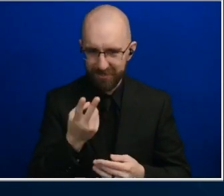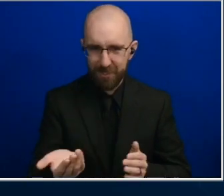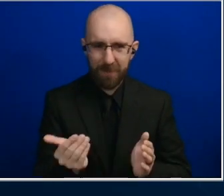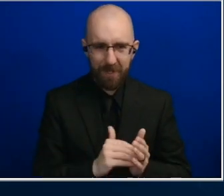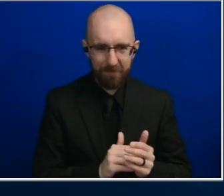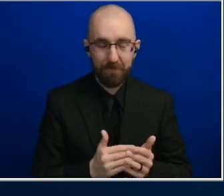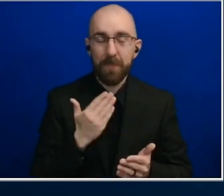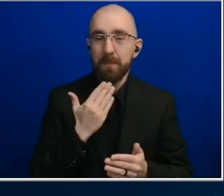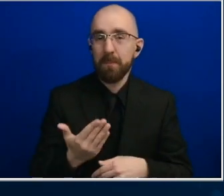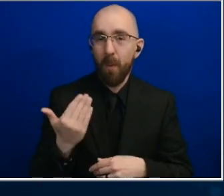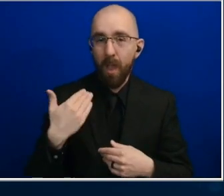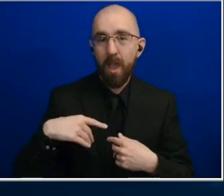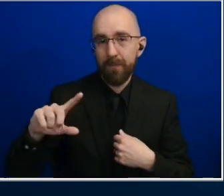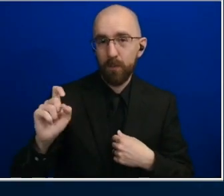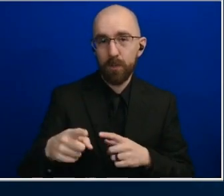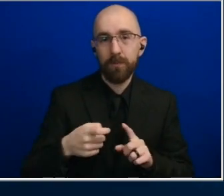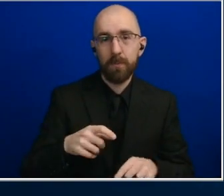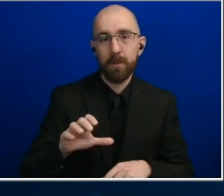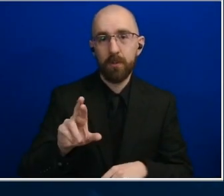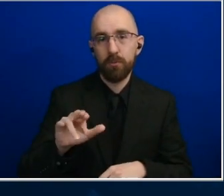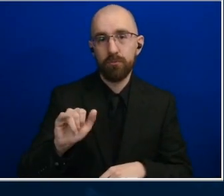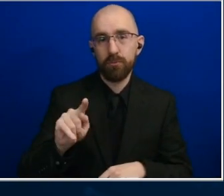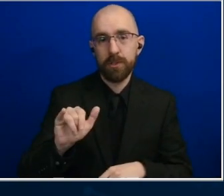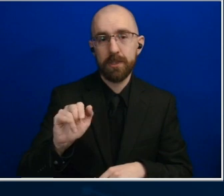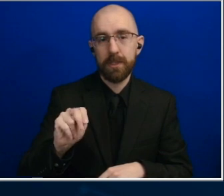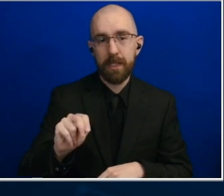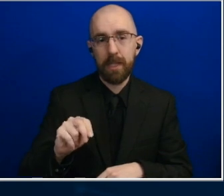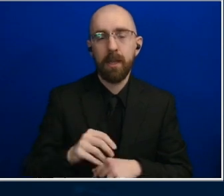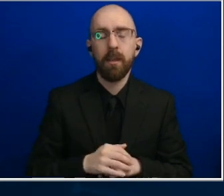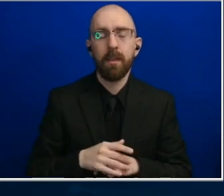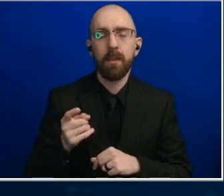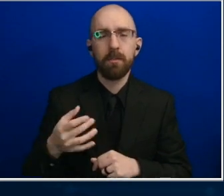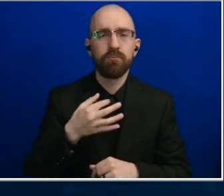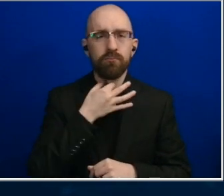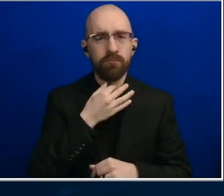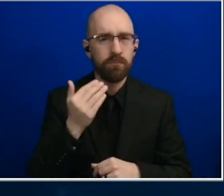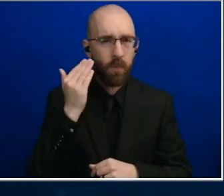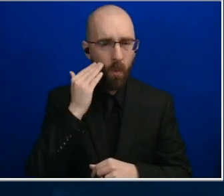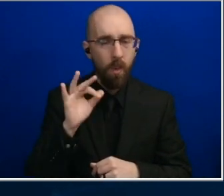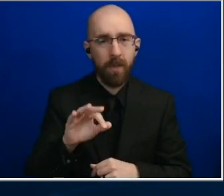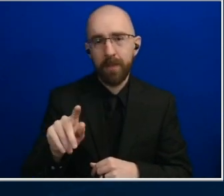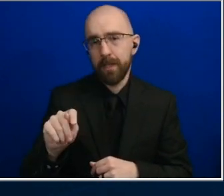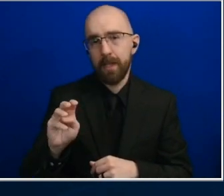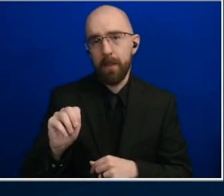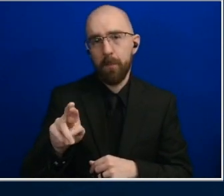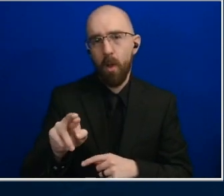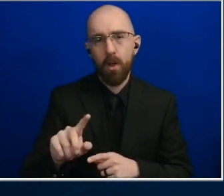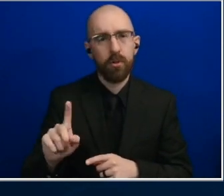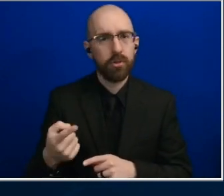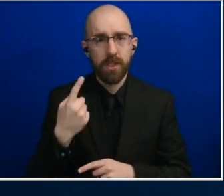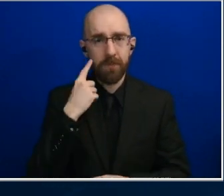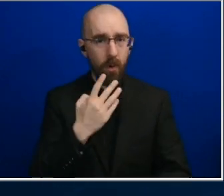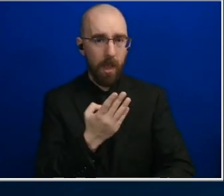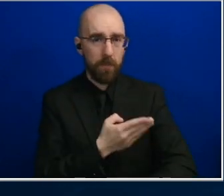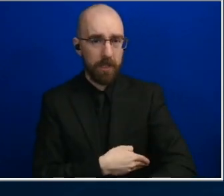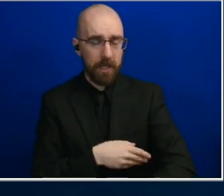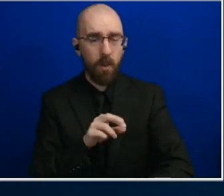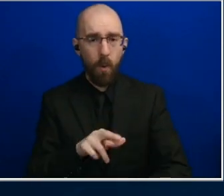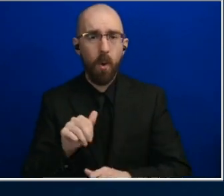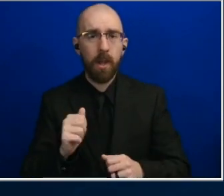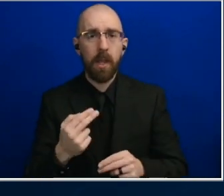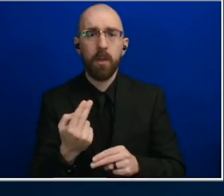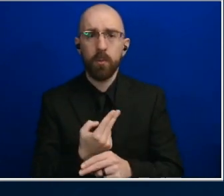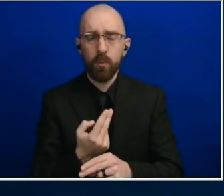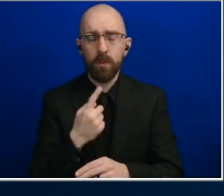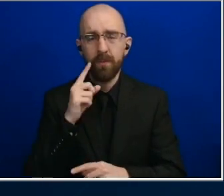from Kristen Markway-Shaw. She wants to know if TMR is just for amputees or if it can be used for other kinds of